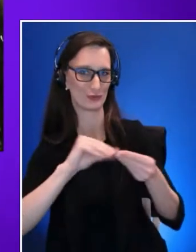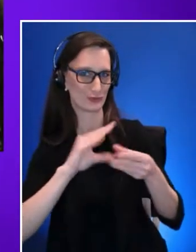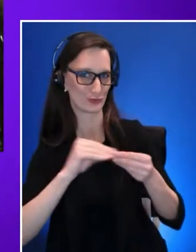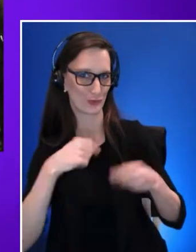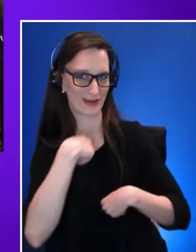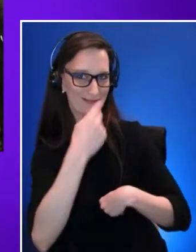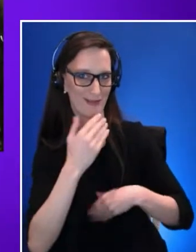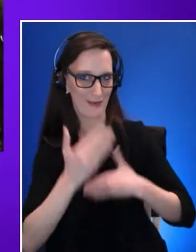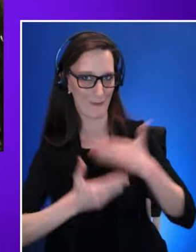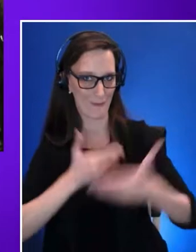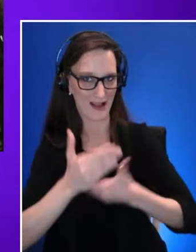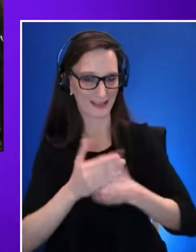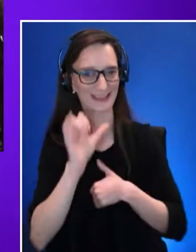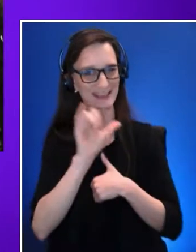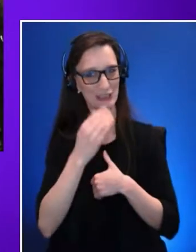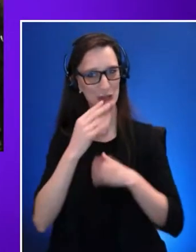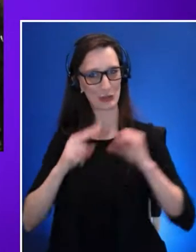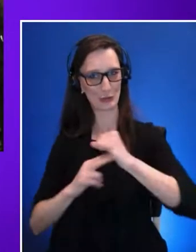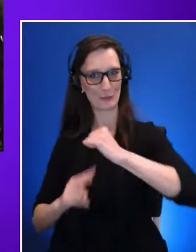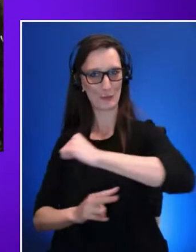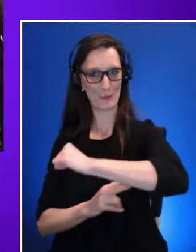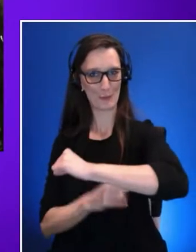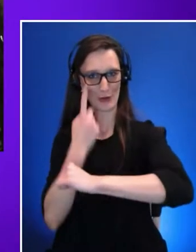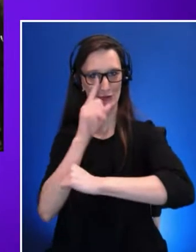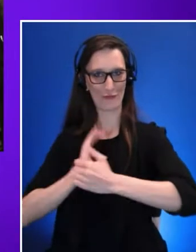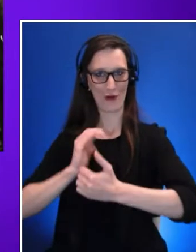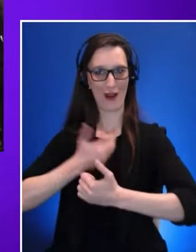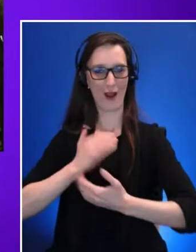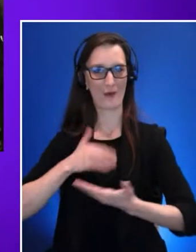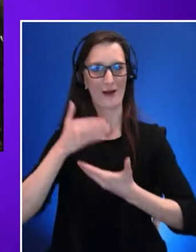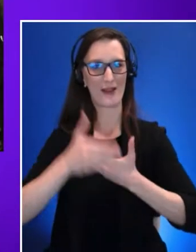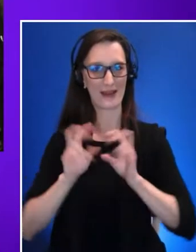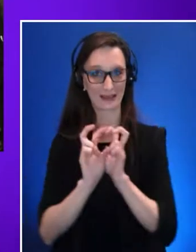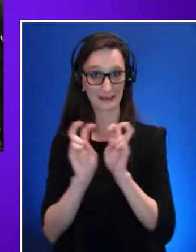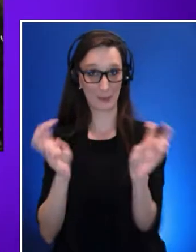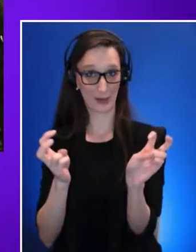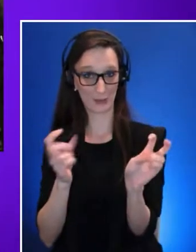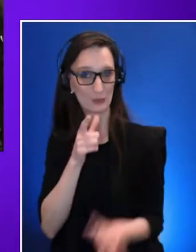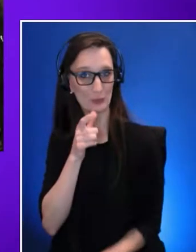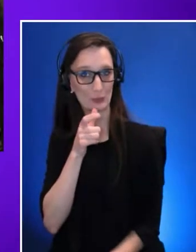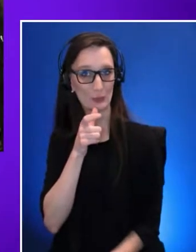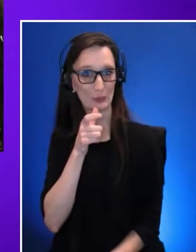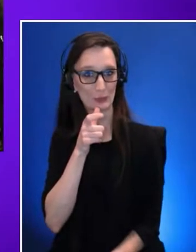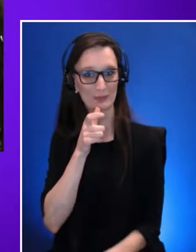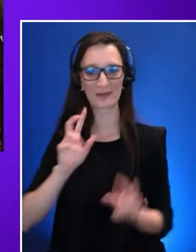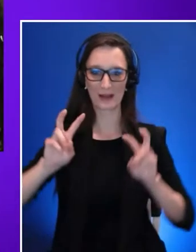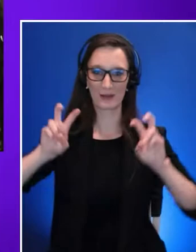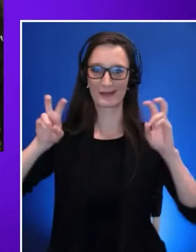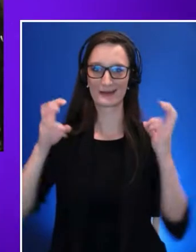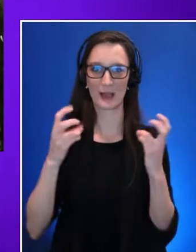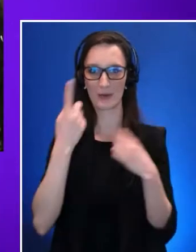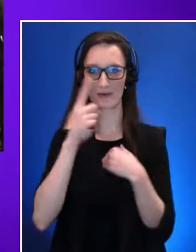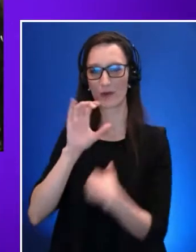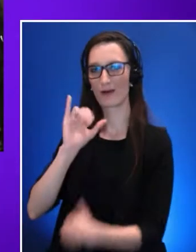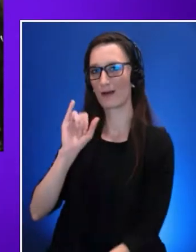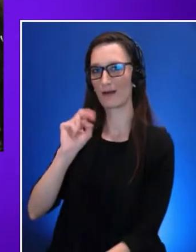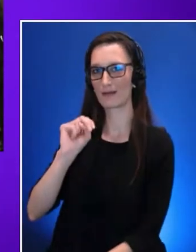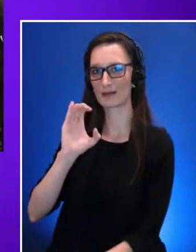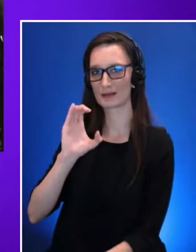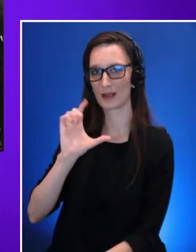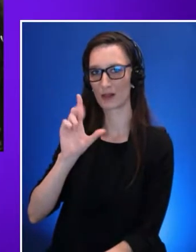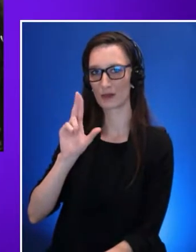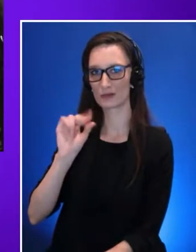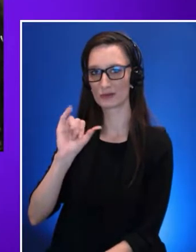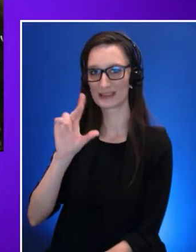bridge us into our next panel, which is the topic of inclusive VR and media. Today, I'm joined by